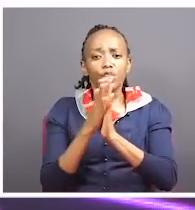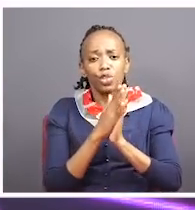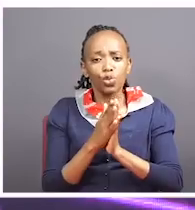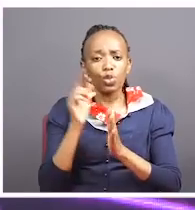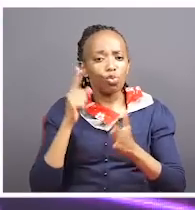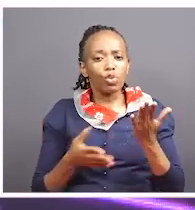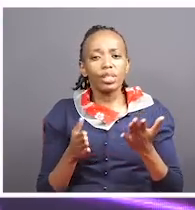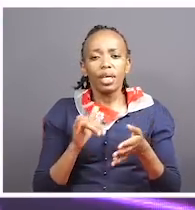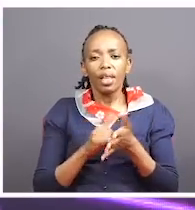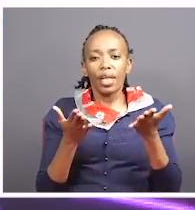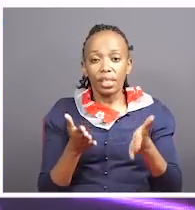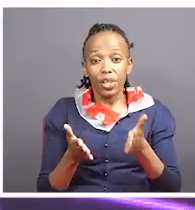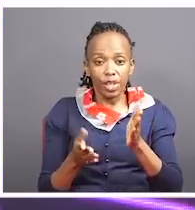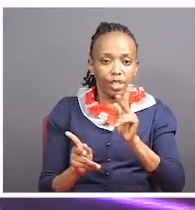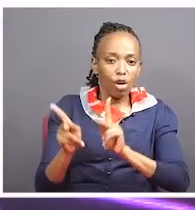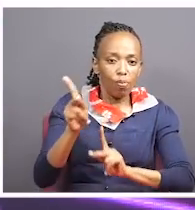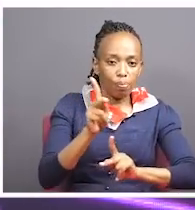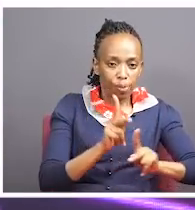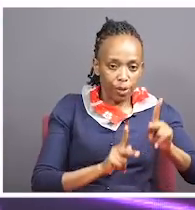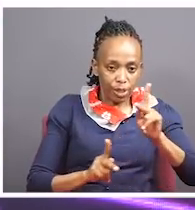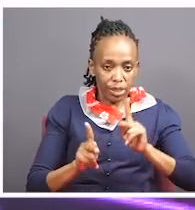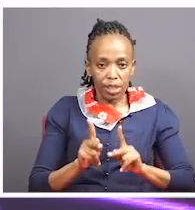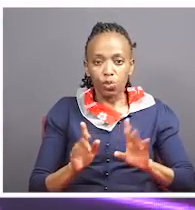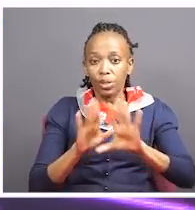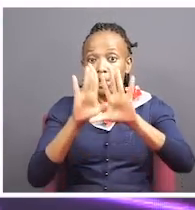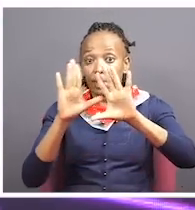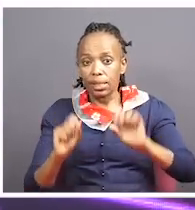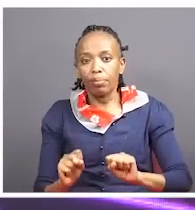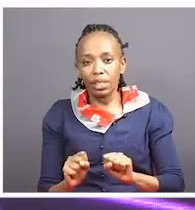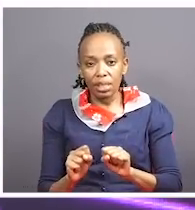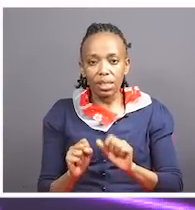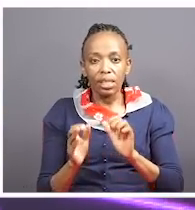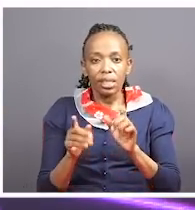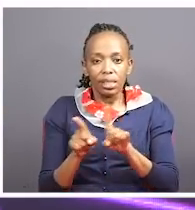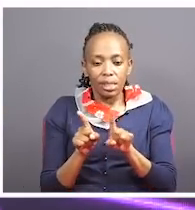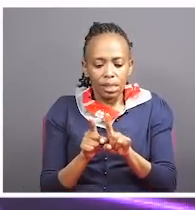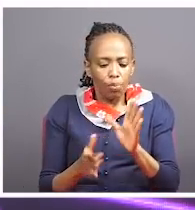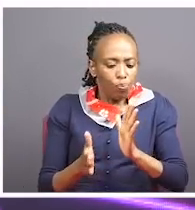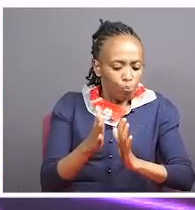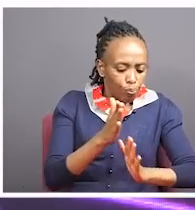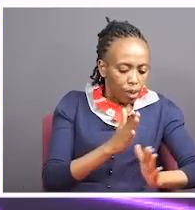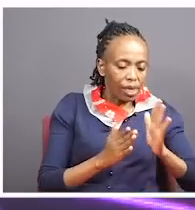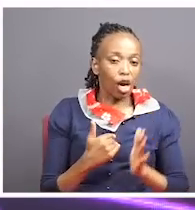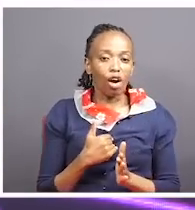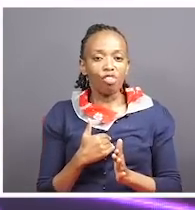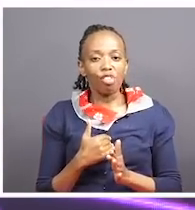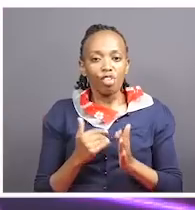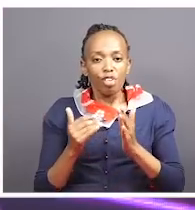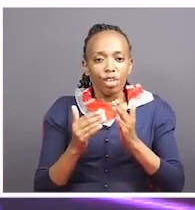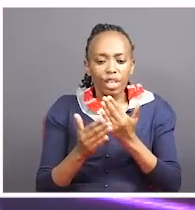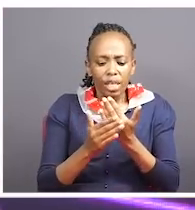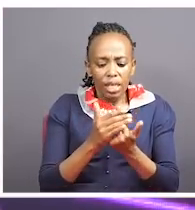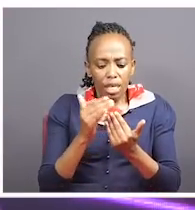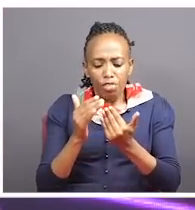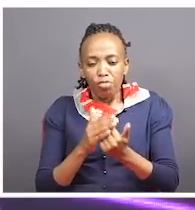creation story is that this process was very systematic and strategic,